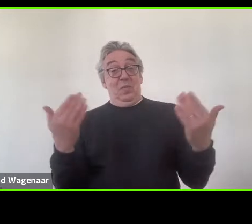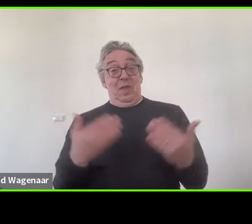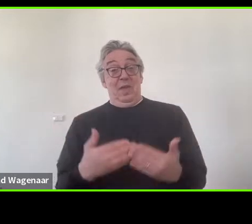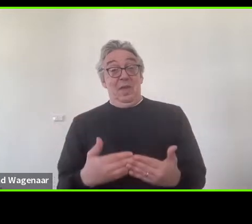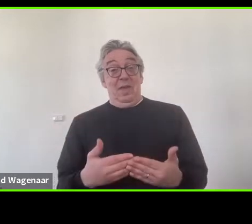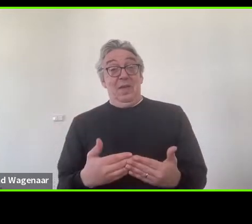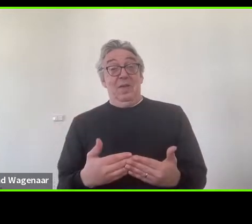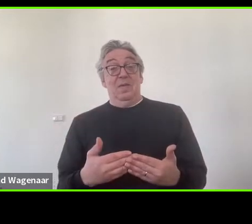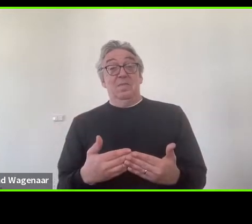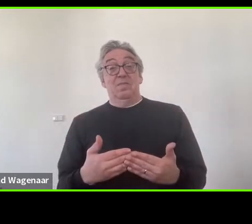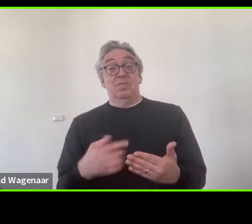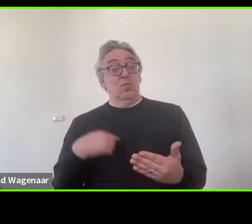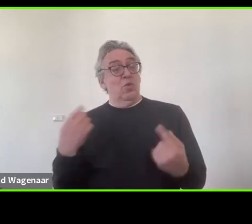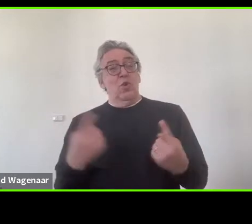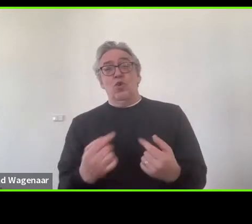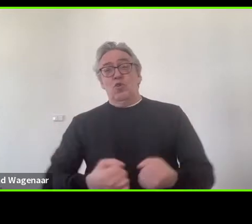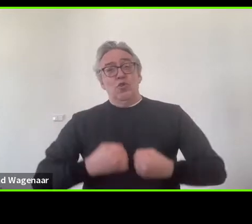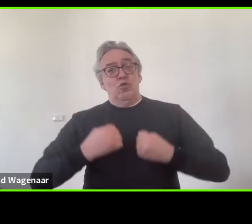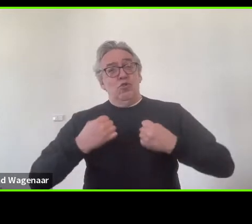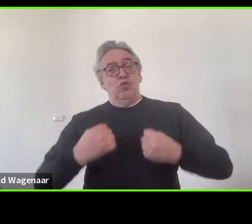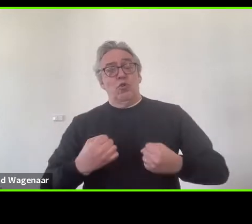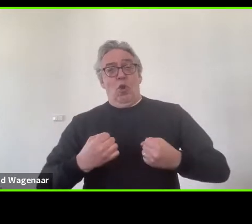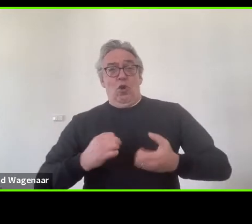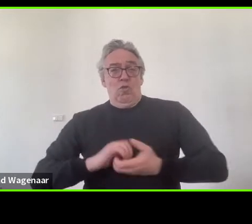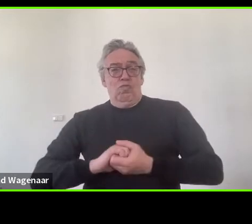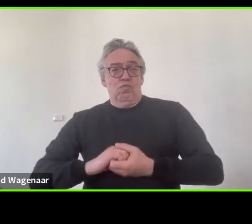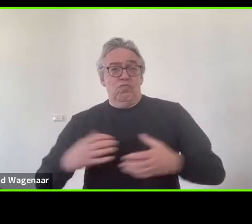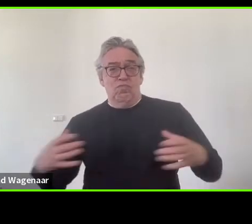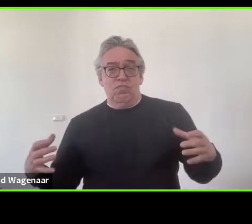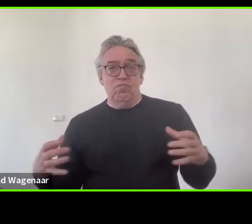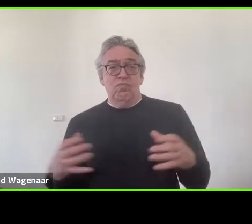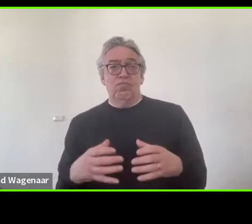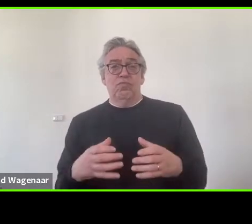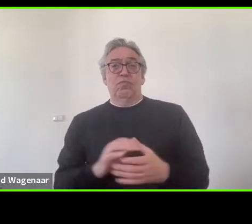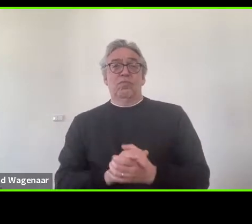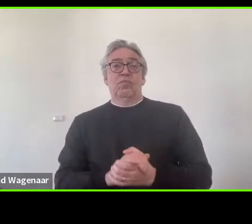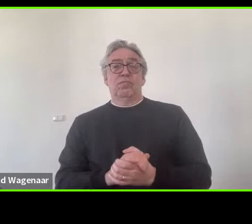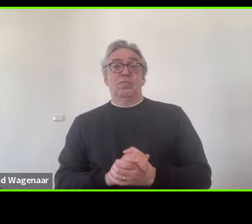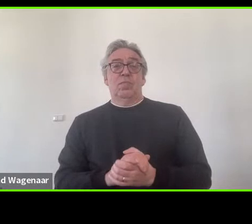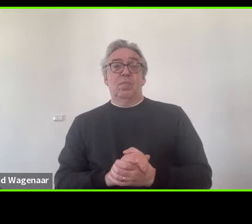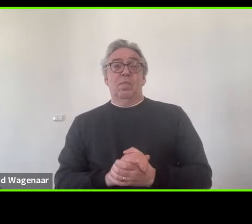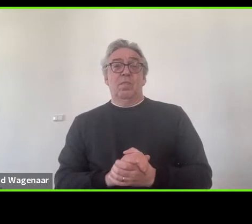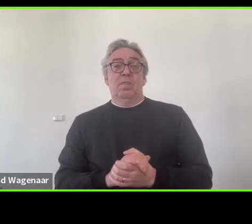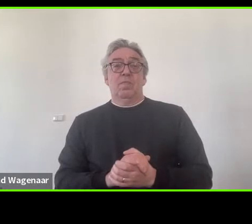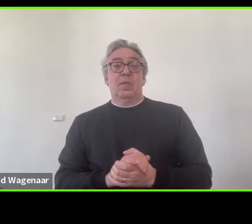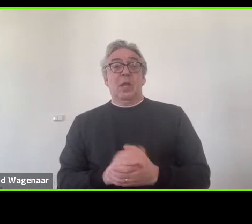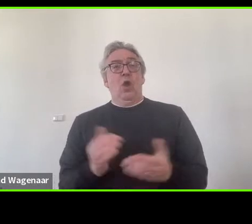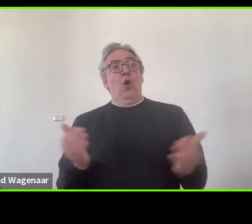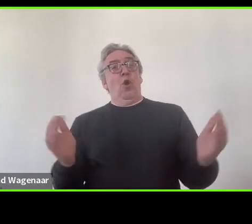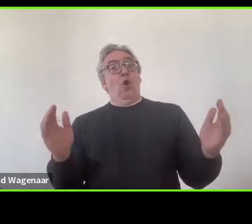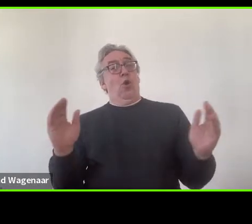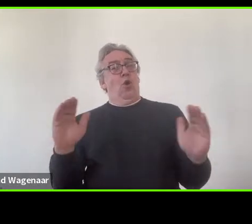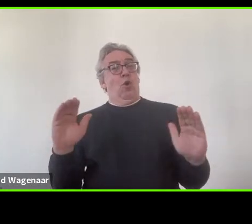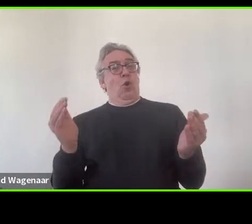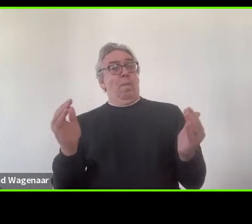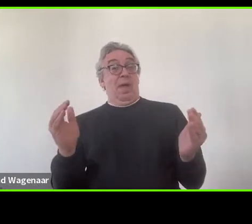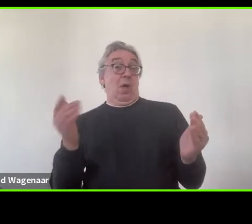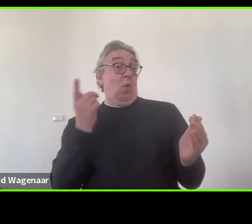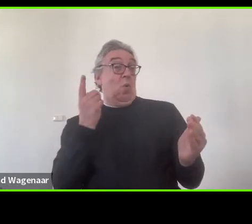so strongly. As we already know, compared with men with